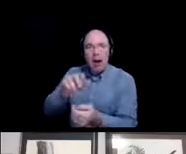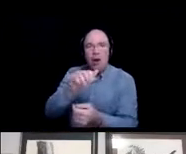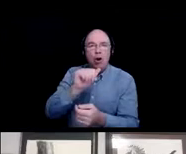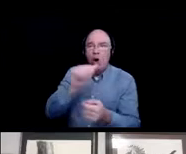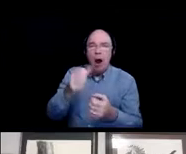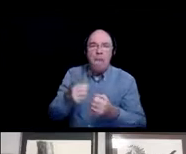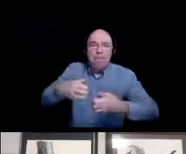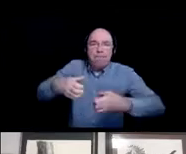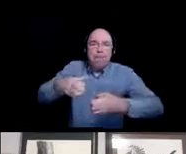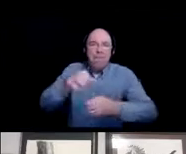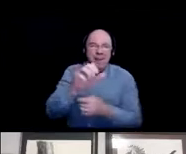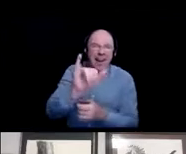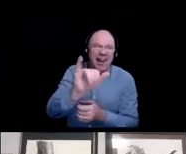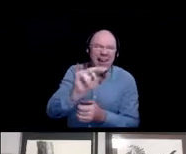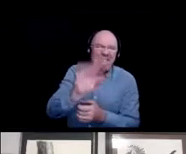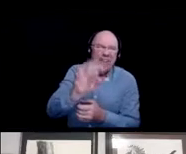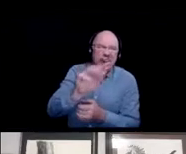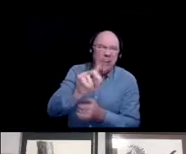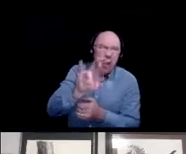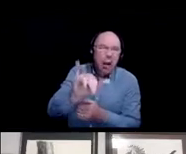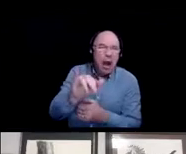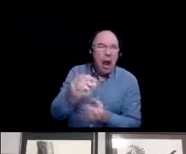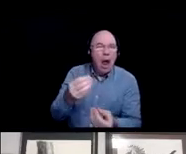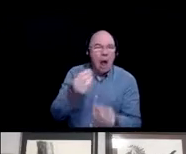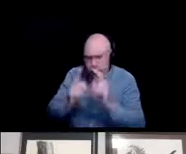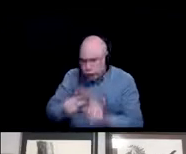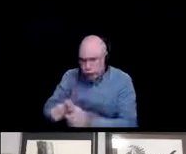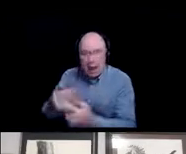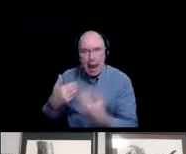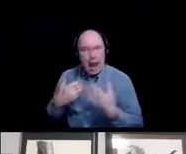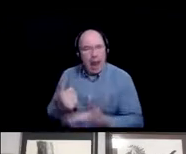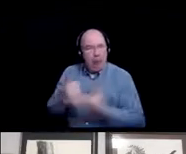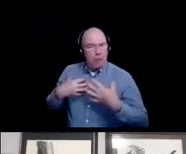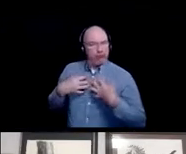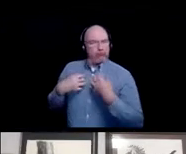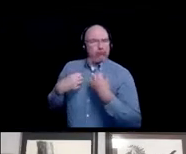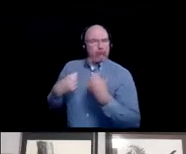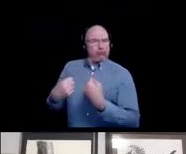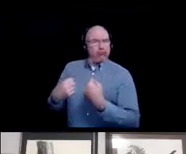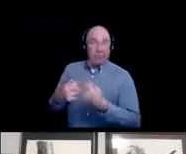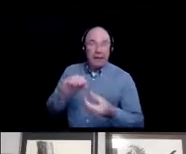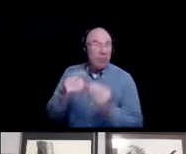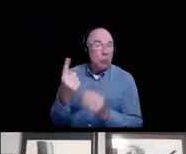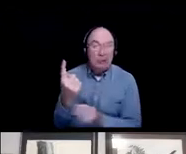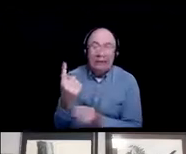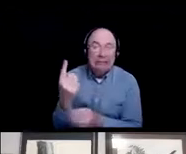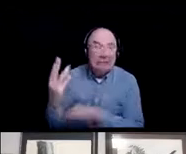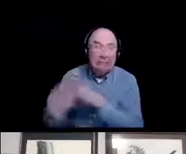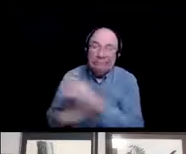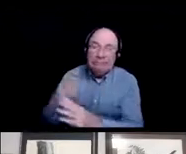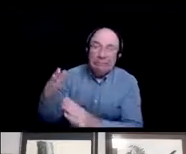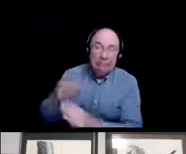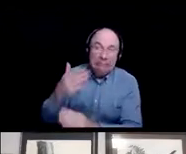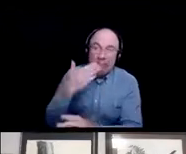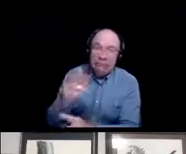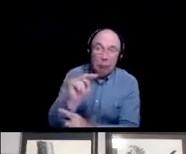anti-inflammatory, that is healing and soothing. And one of the number one foods in the world that help to heal the gut the fastest, that had all the